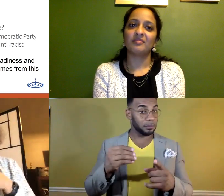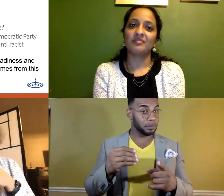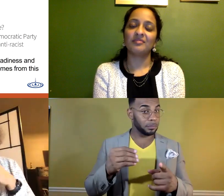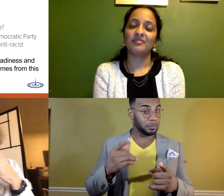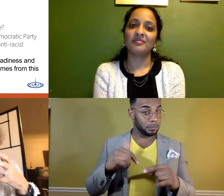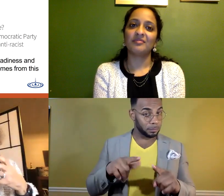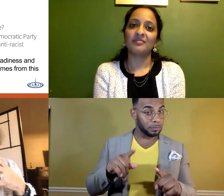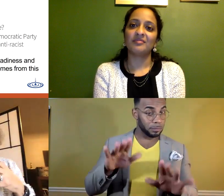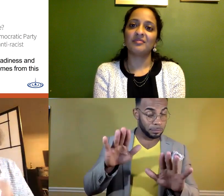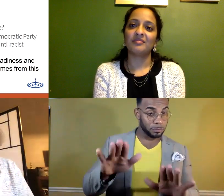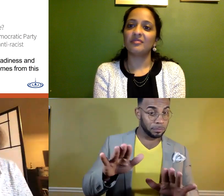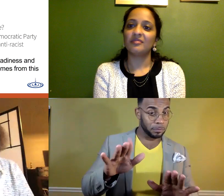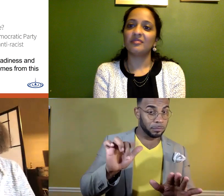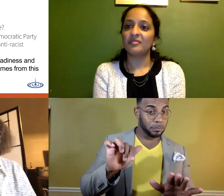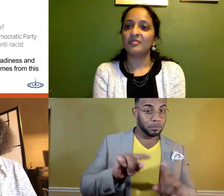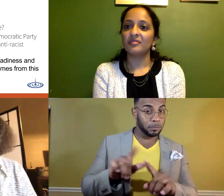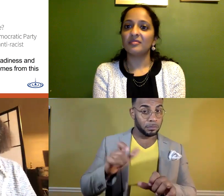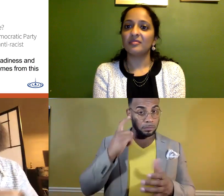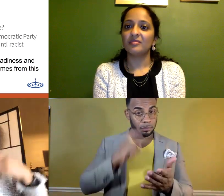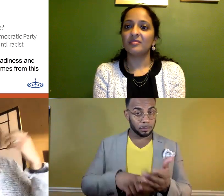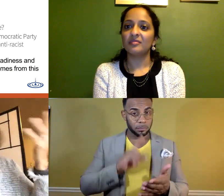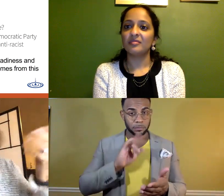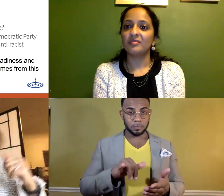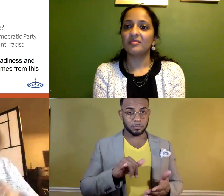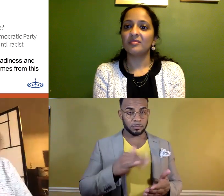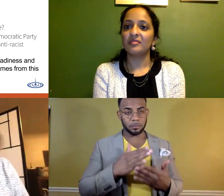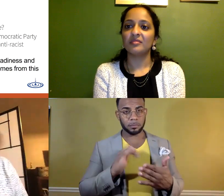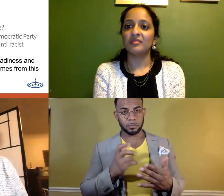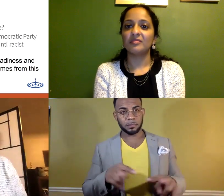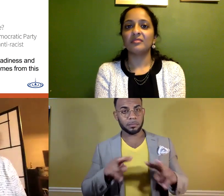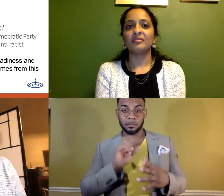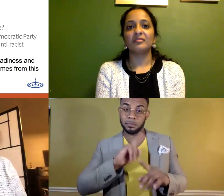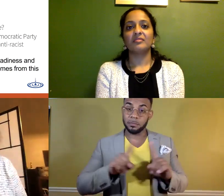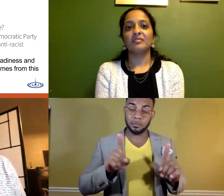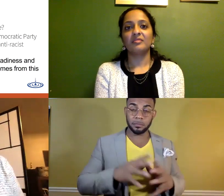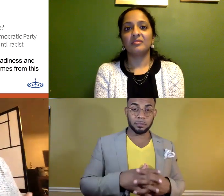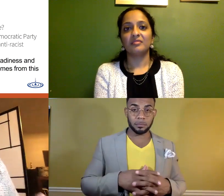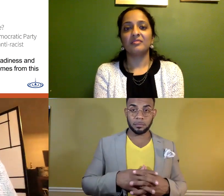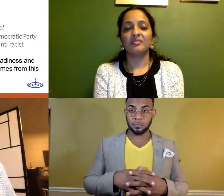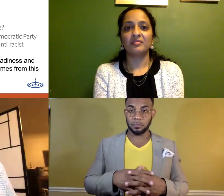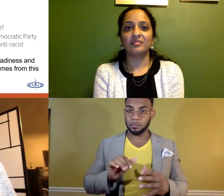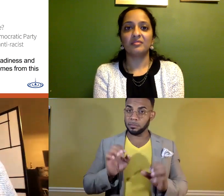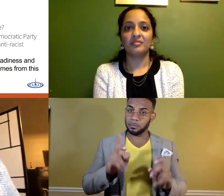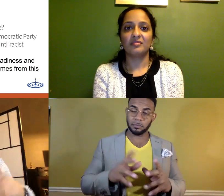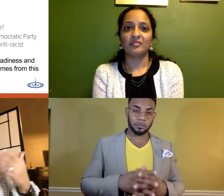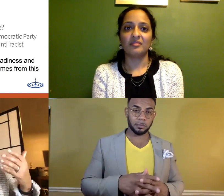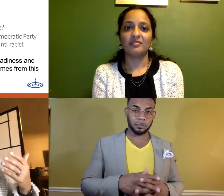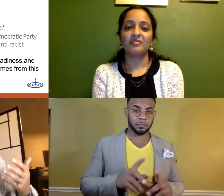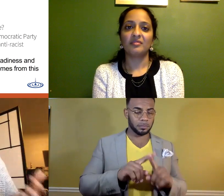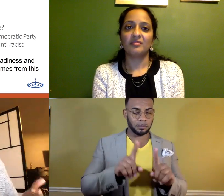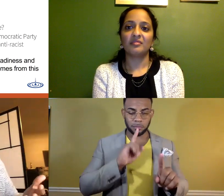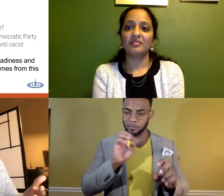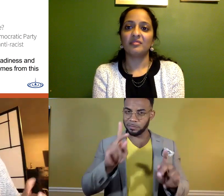while that's great, what we also have to recognize is that some of our values might be different, and that's okay. Difference